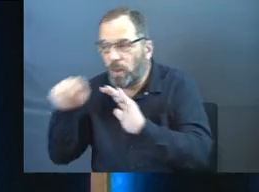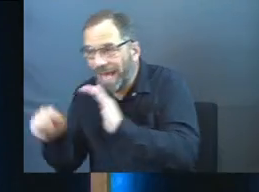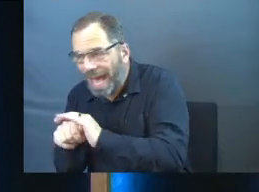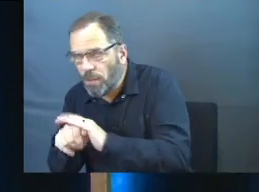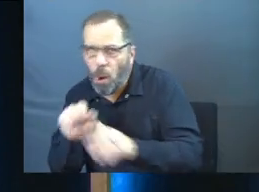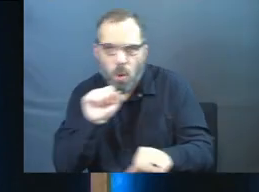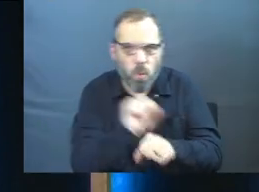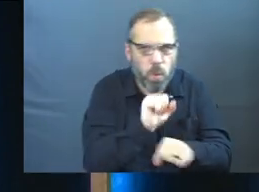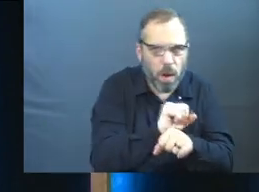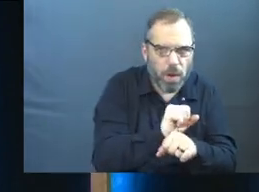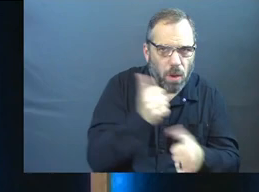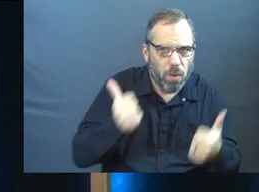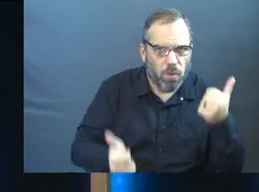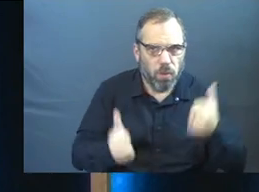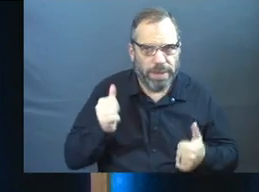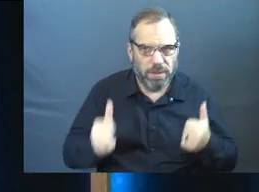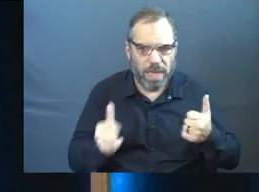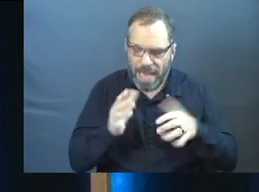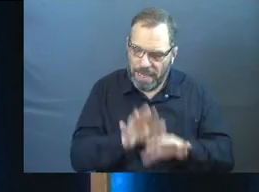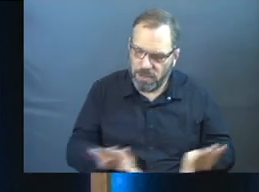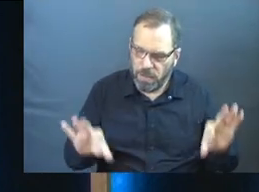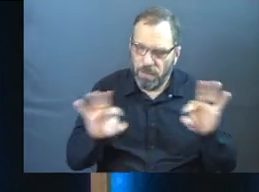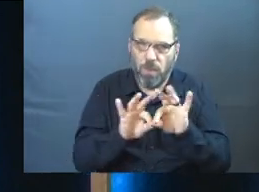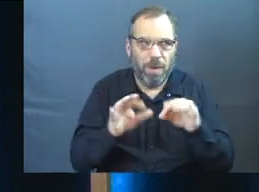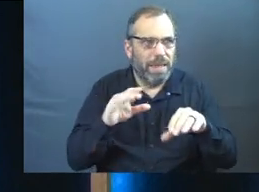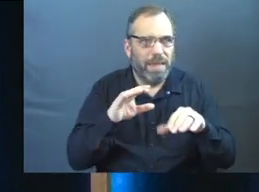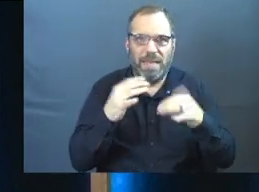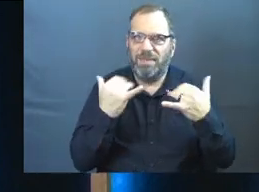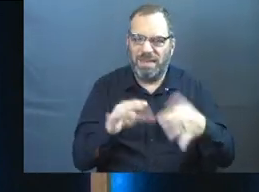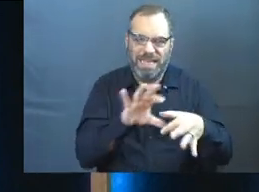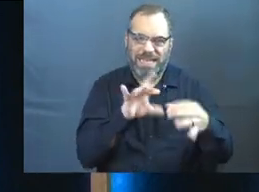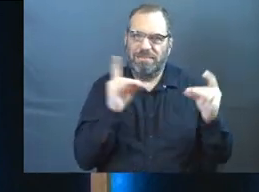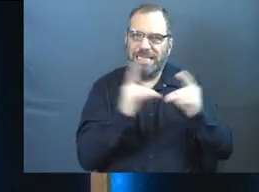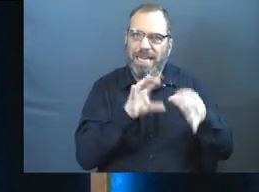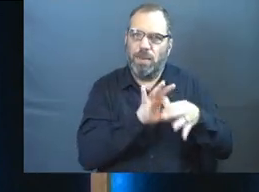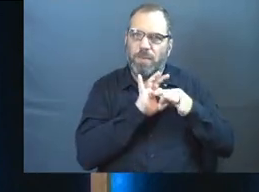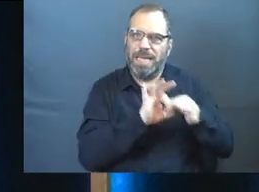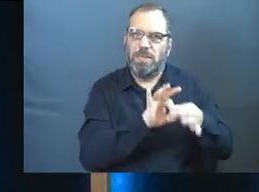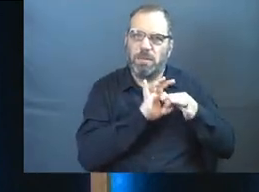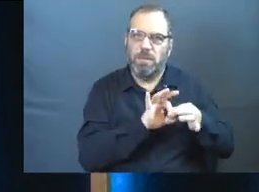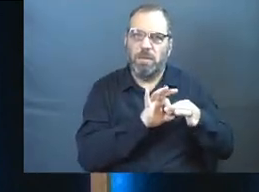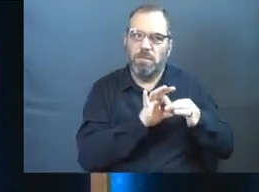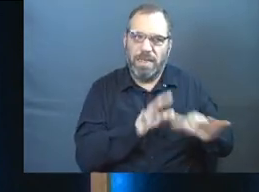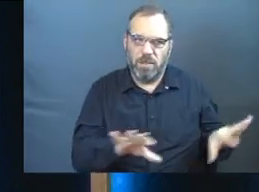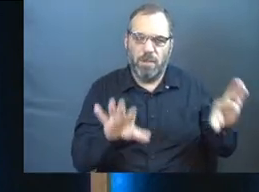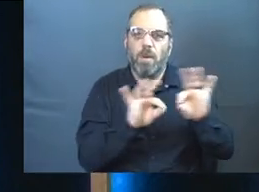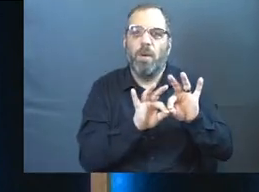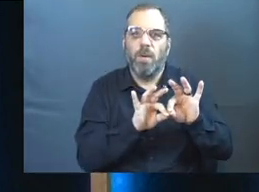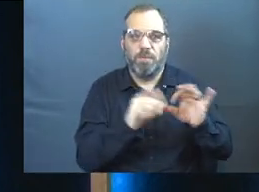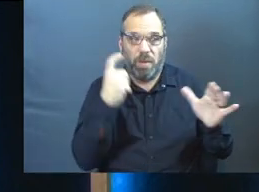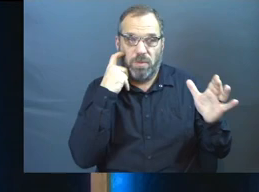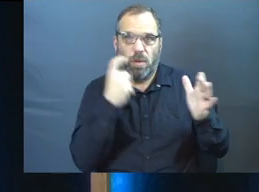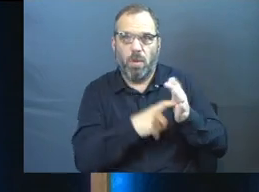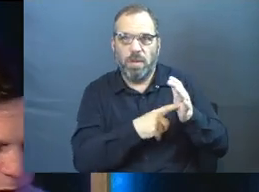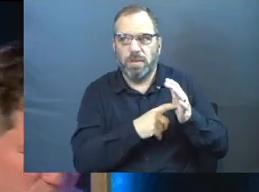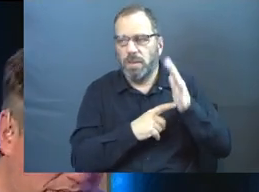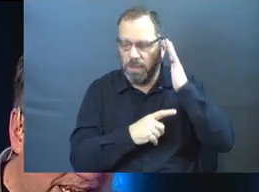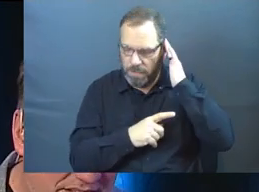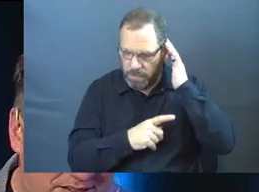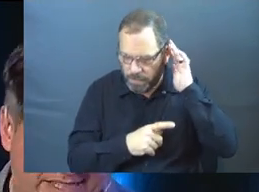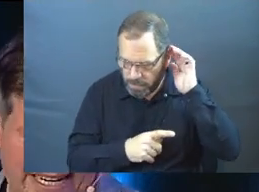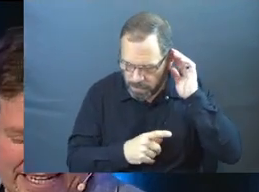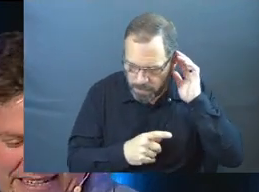we work on them? And this is critical, and it's critical even in the dating relationship. You need to see that,